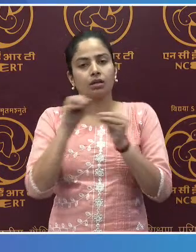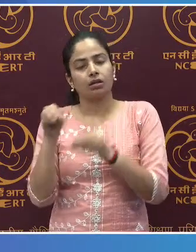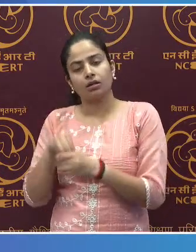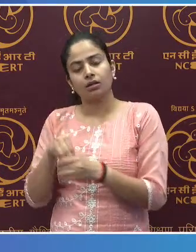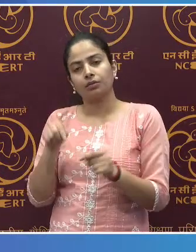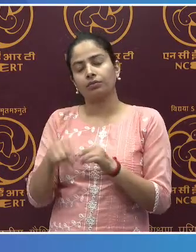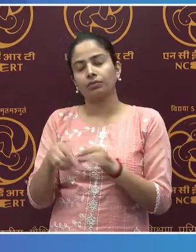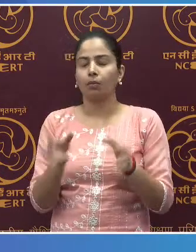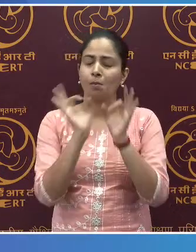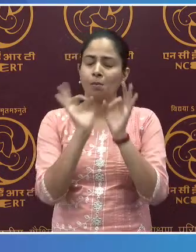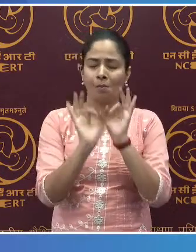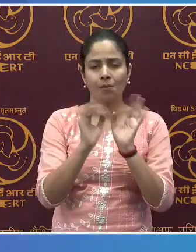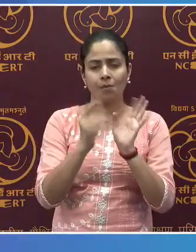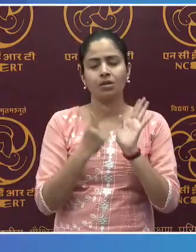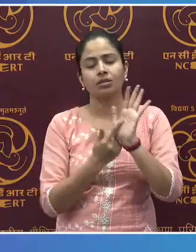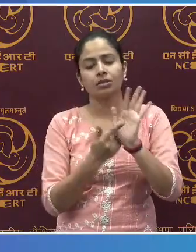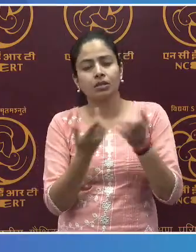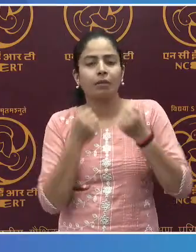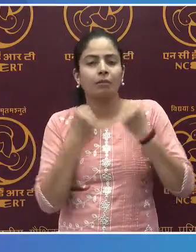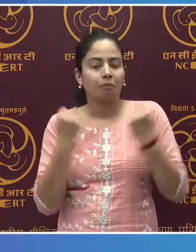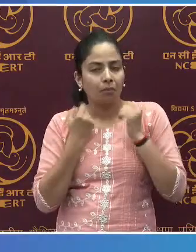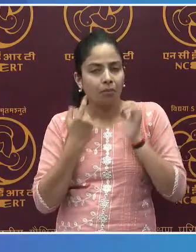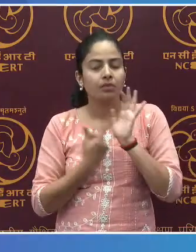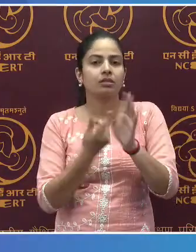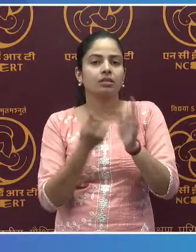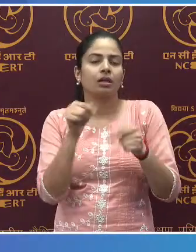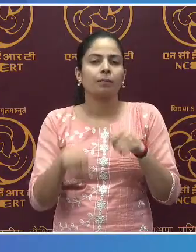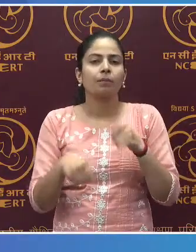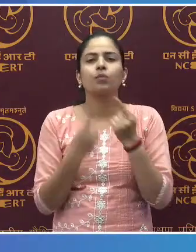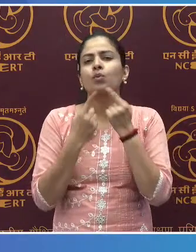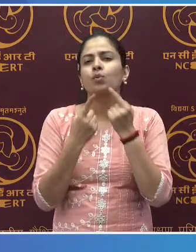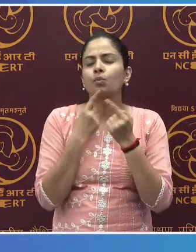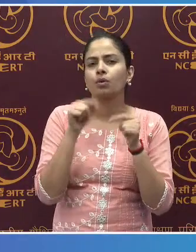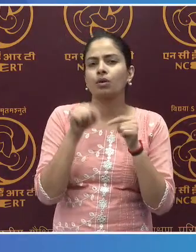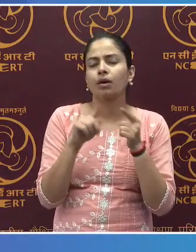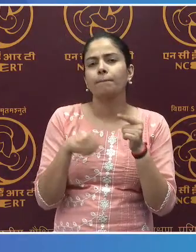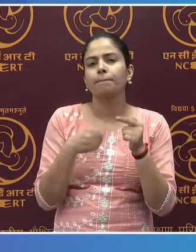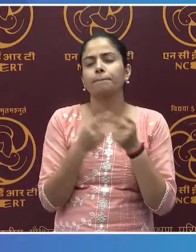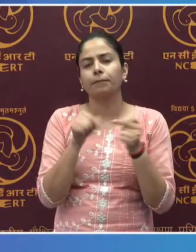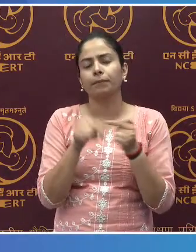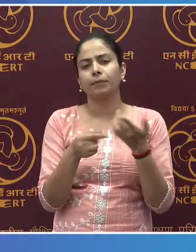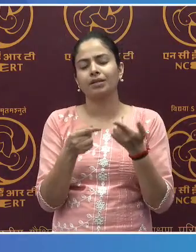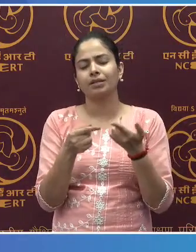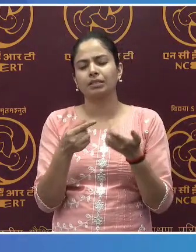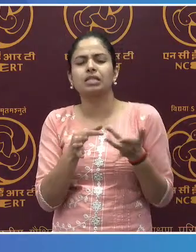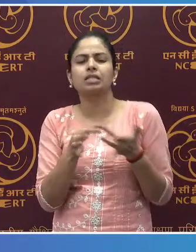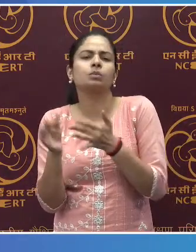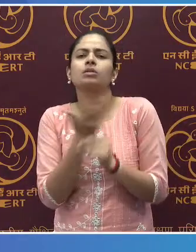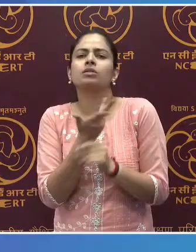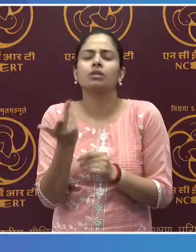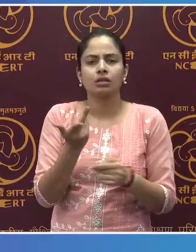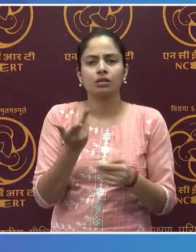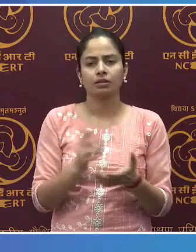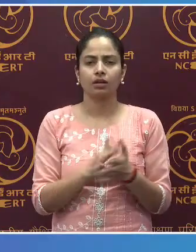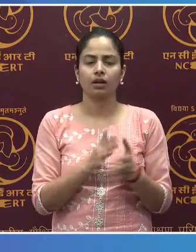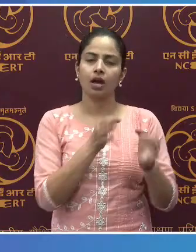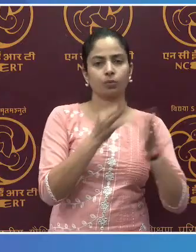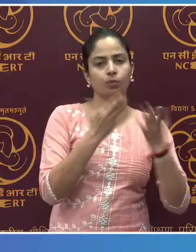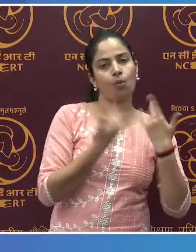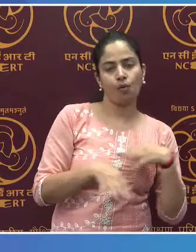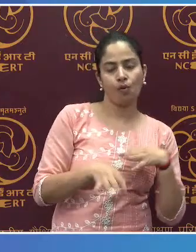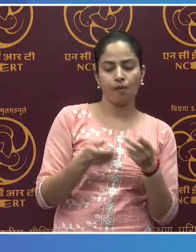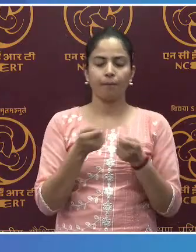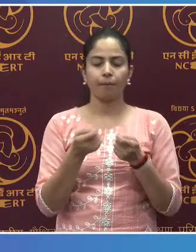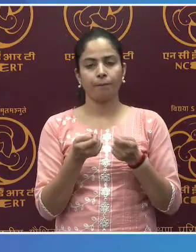Well, that's wonderful, sir. It shows all your efforts. But let's talk about unique features of this new book now. Okay. Because you have already explained that you tried